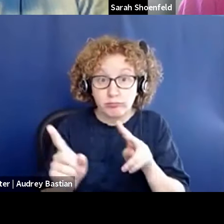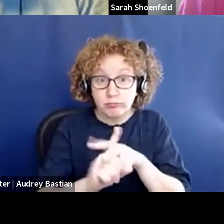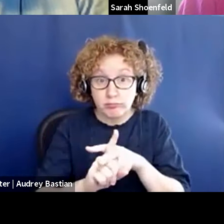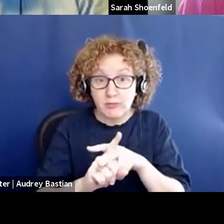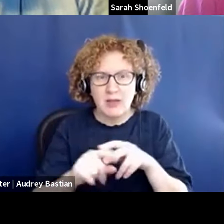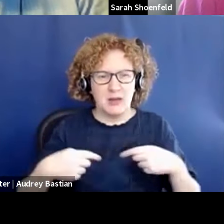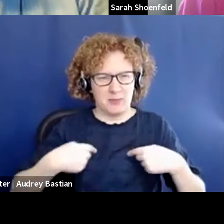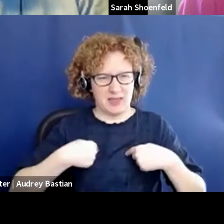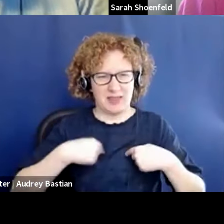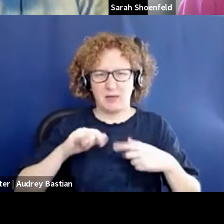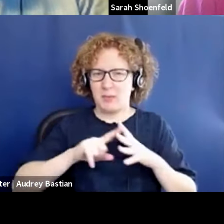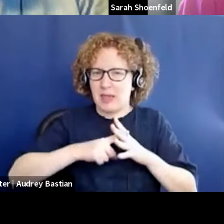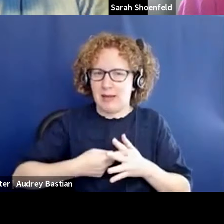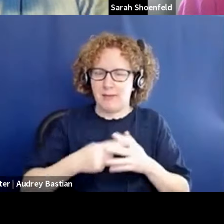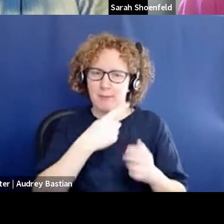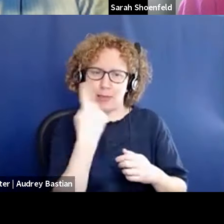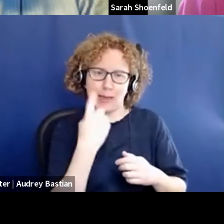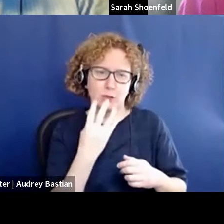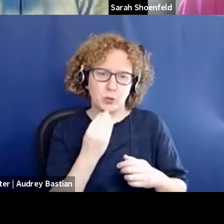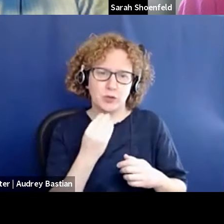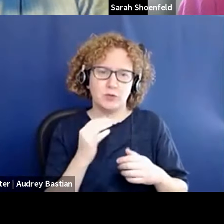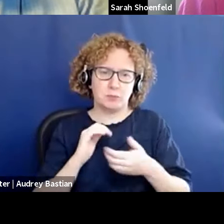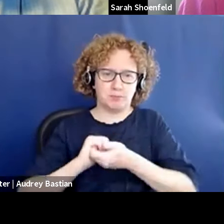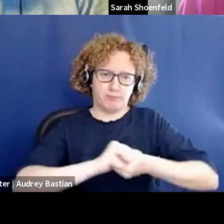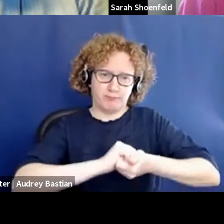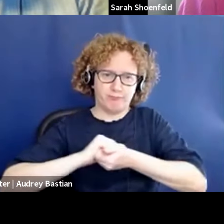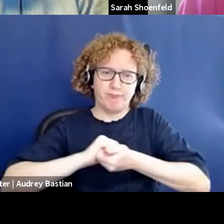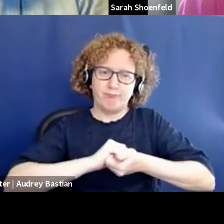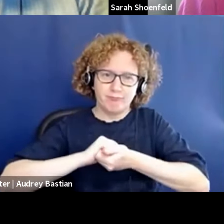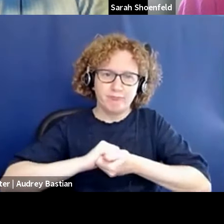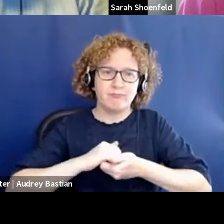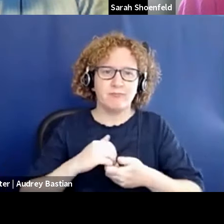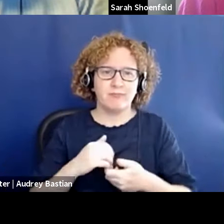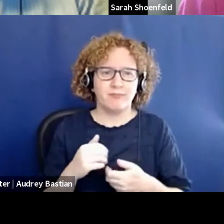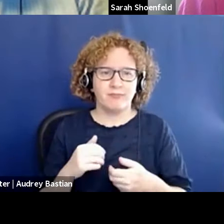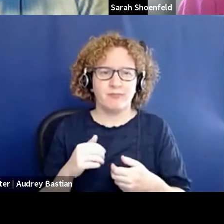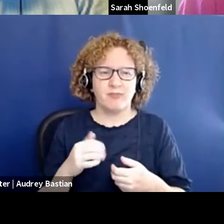me, that was the beginning of the Black Jewish liaison coming toward